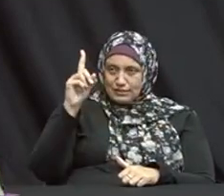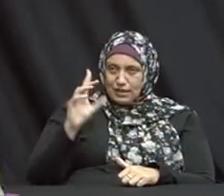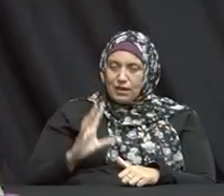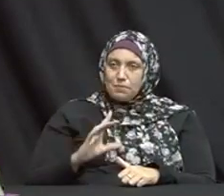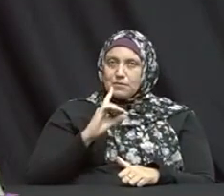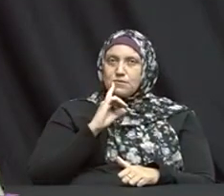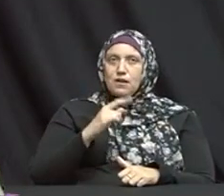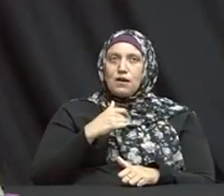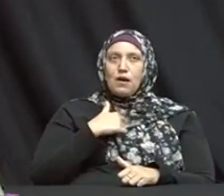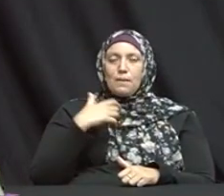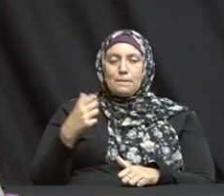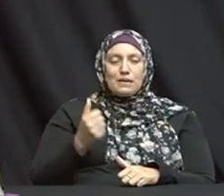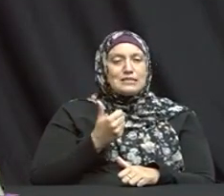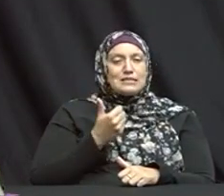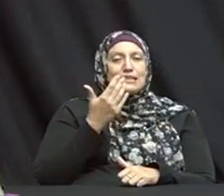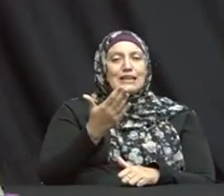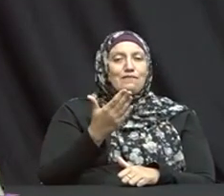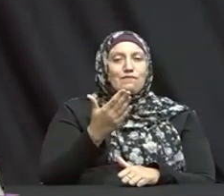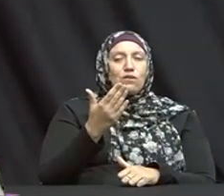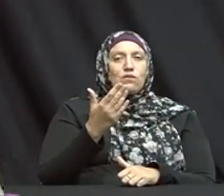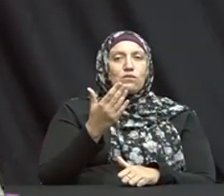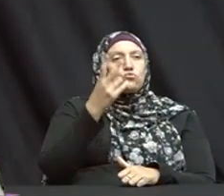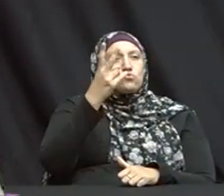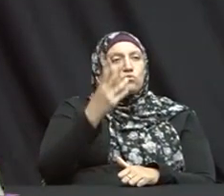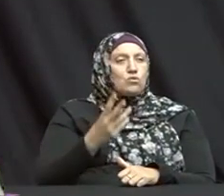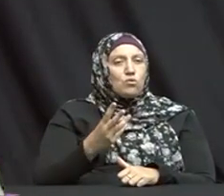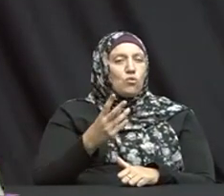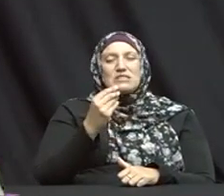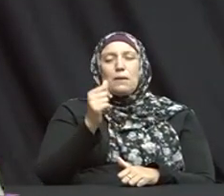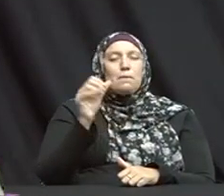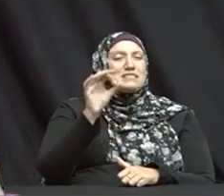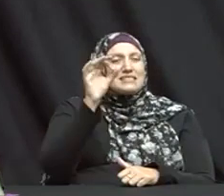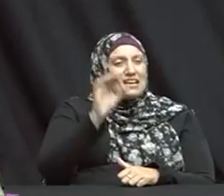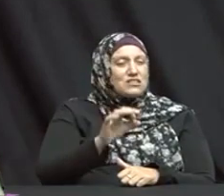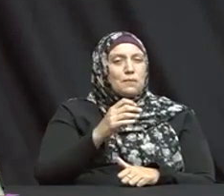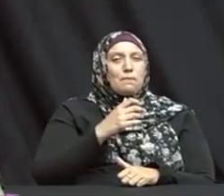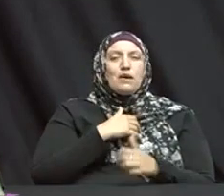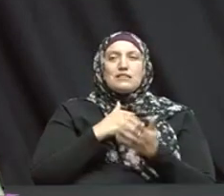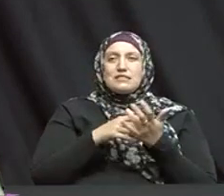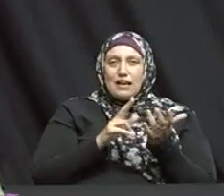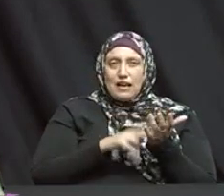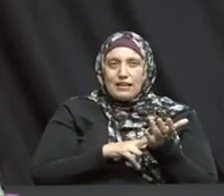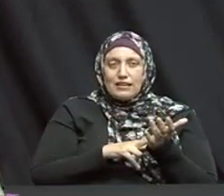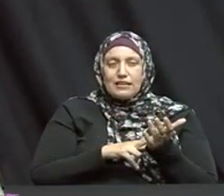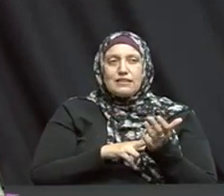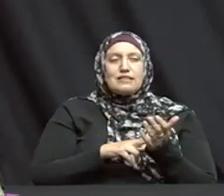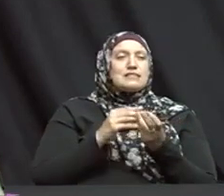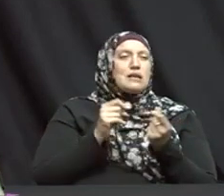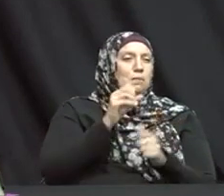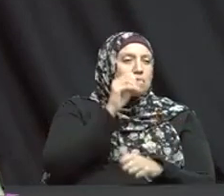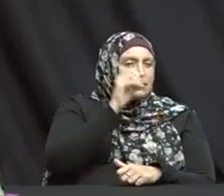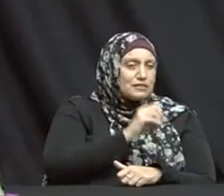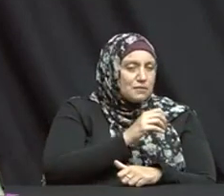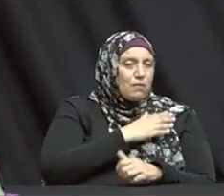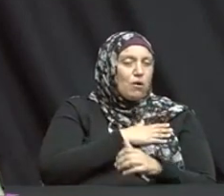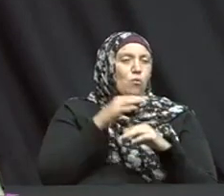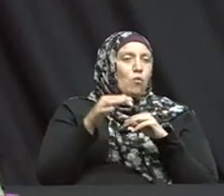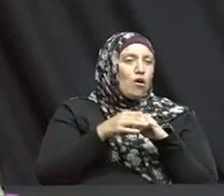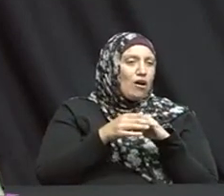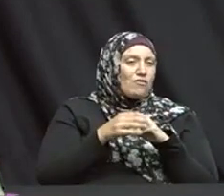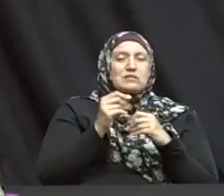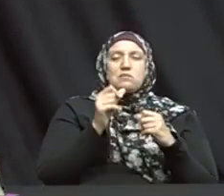to my son and a certain percentage to my wife and a certain percentage to my daughter. I won't go over it again because I think we all know what those